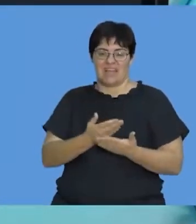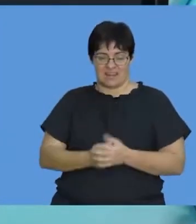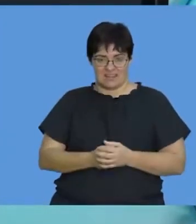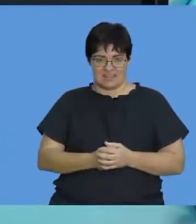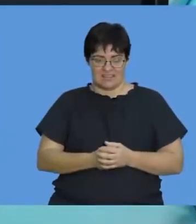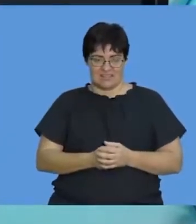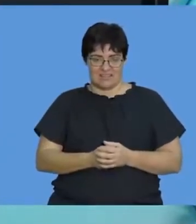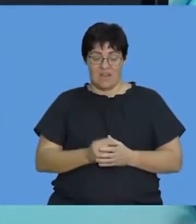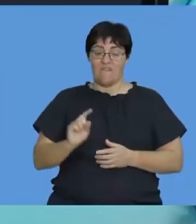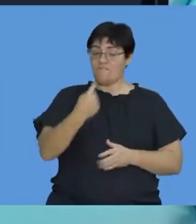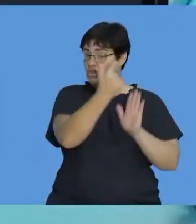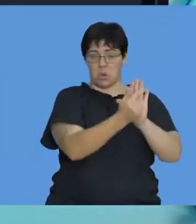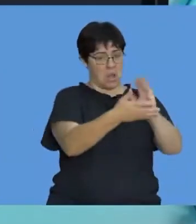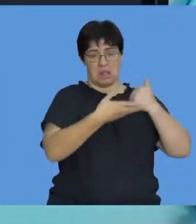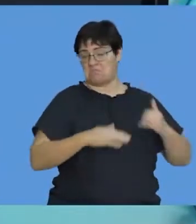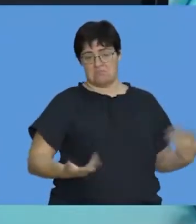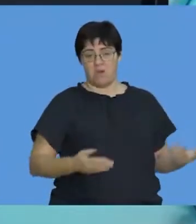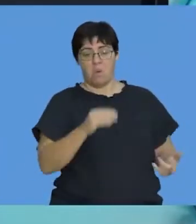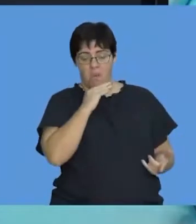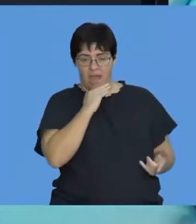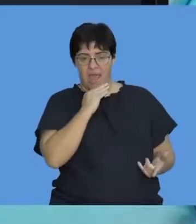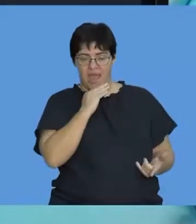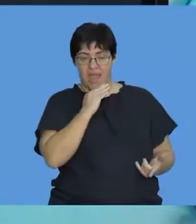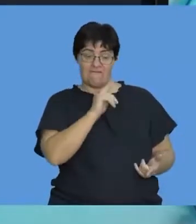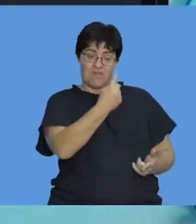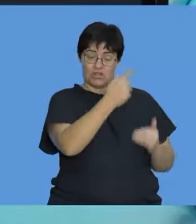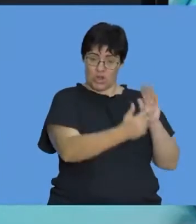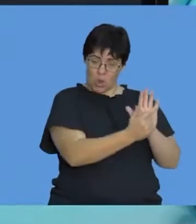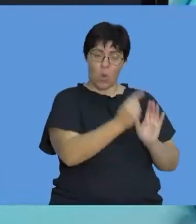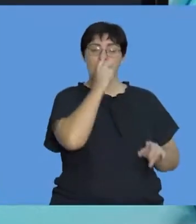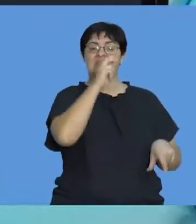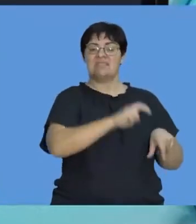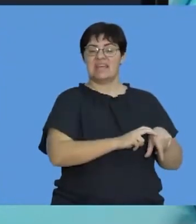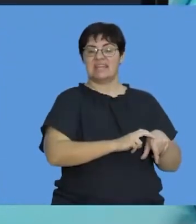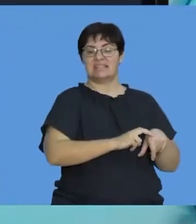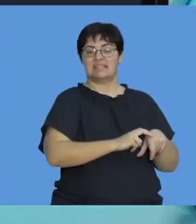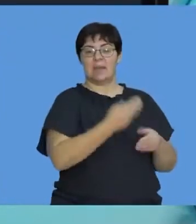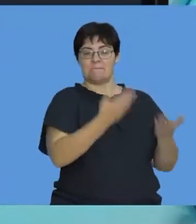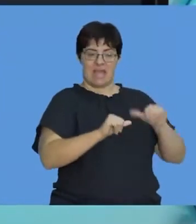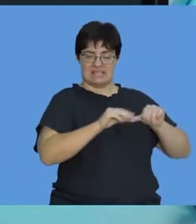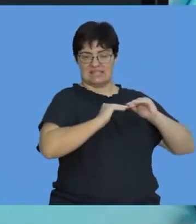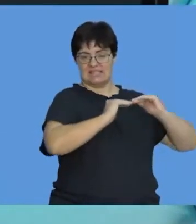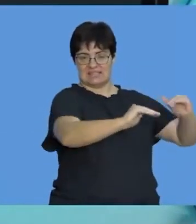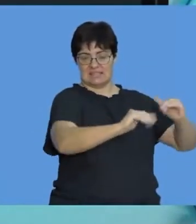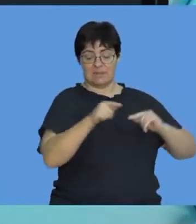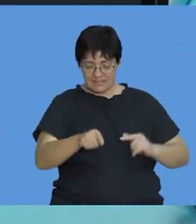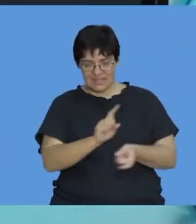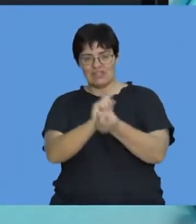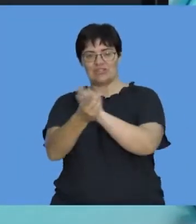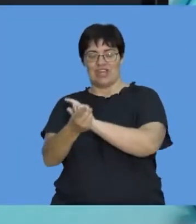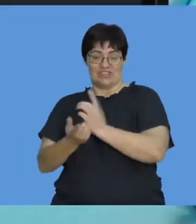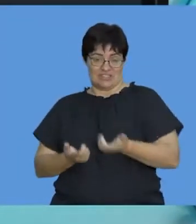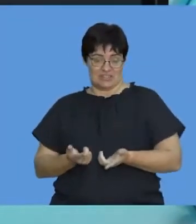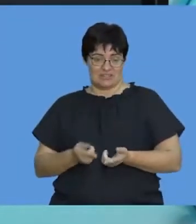The first law doesn't help us here because it needs a constant mass. Okay? The first statement of it. What